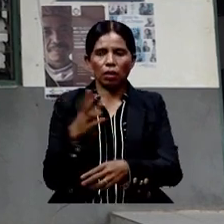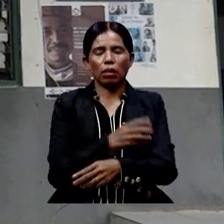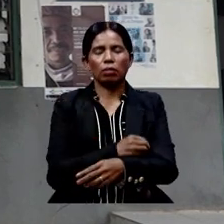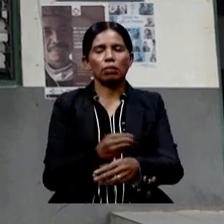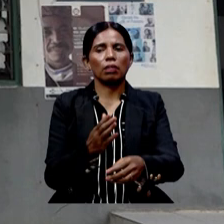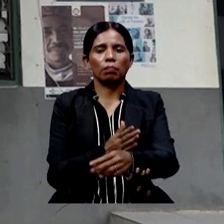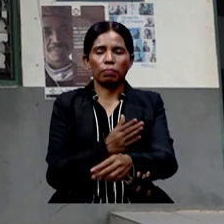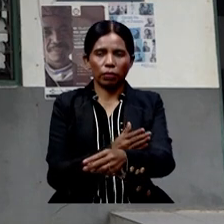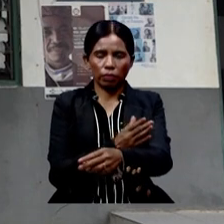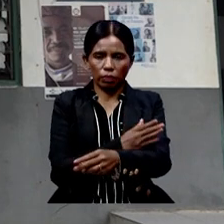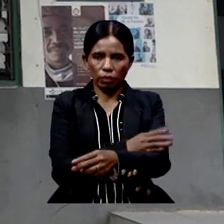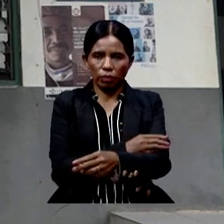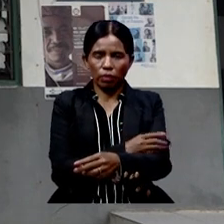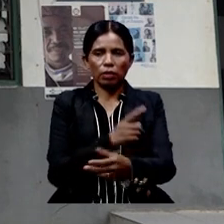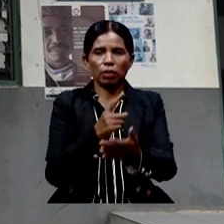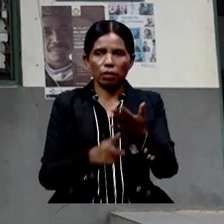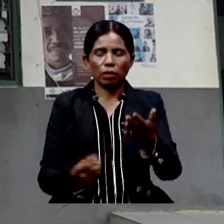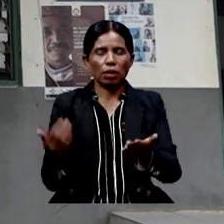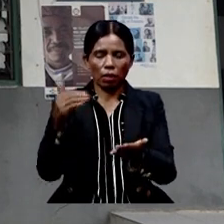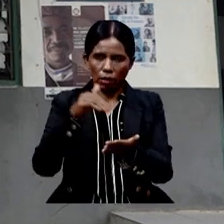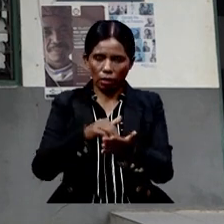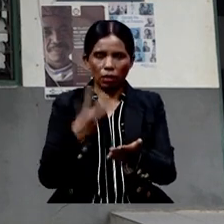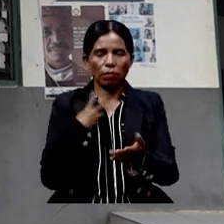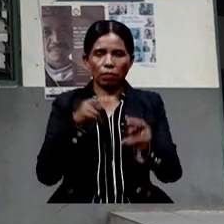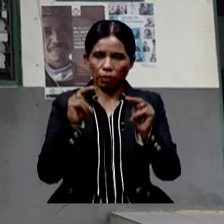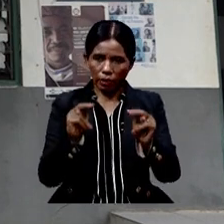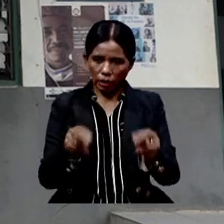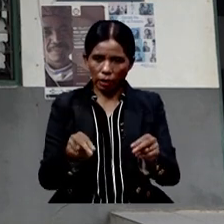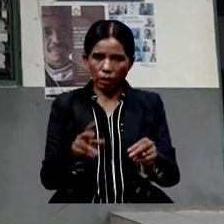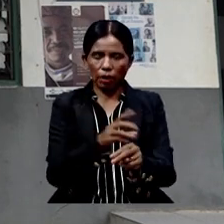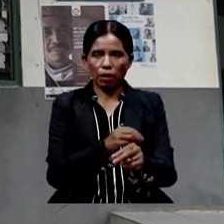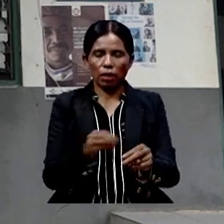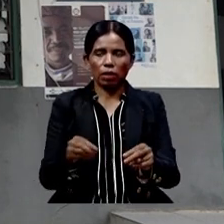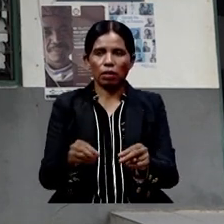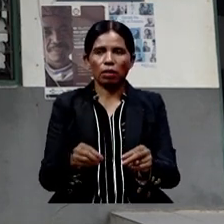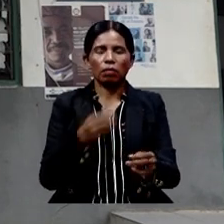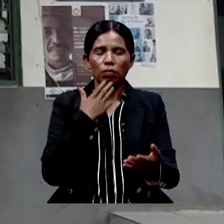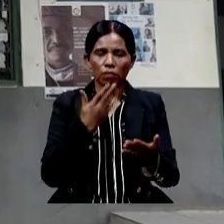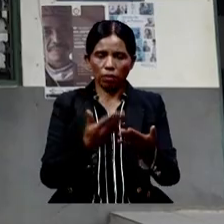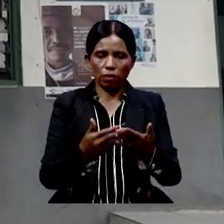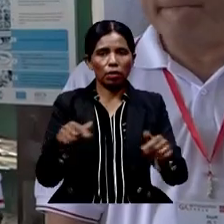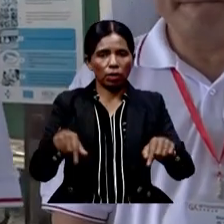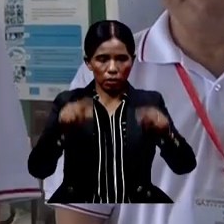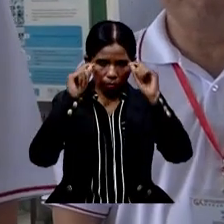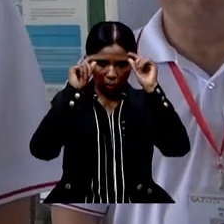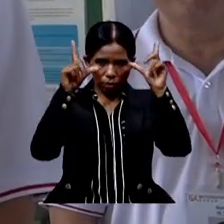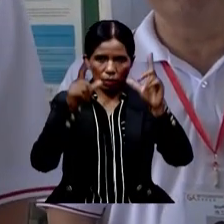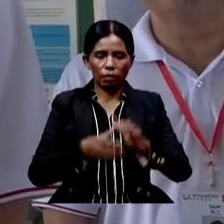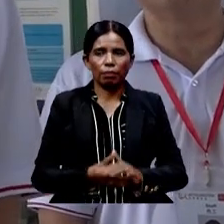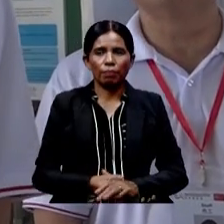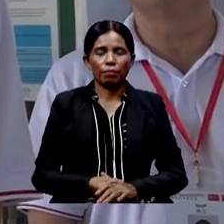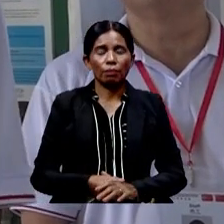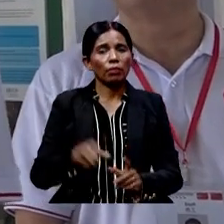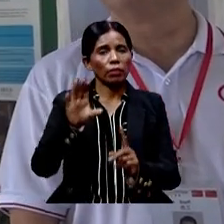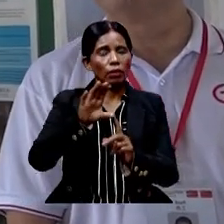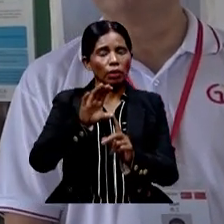provide. And again, if needed, we'll consider bringing more equipment and materials to Timor-Leste. Safe Centro